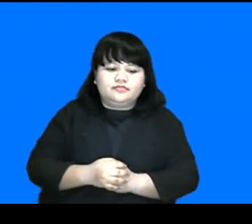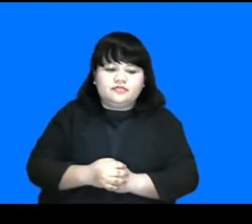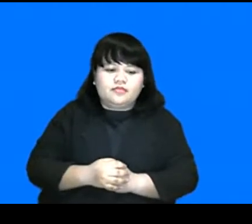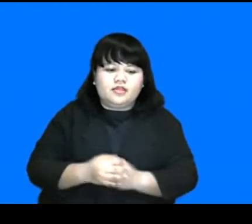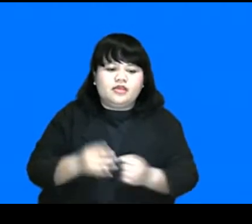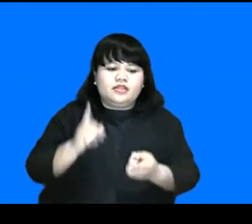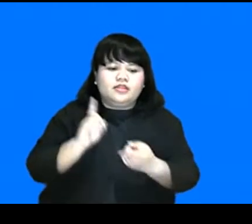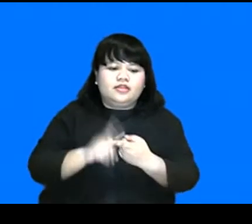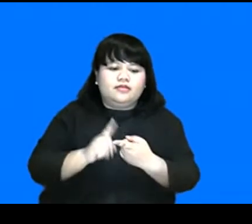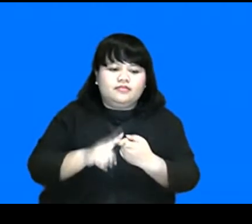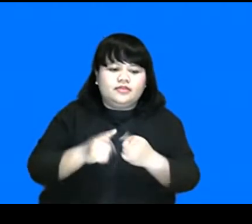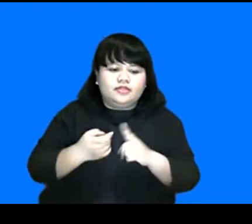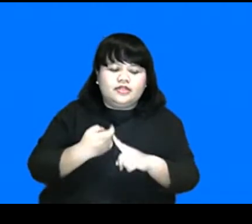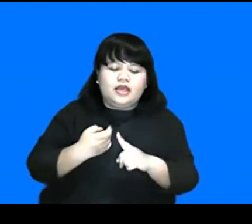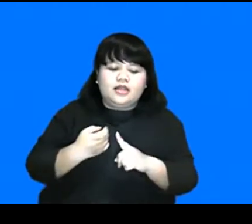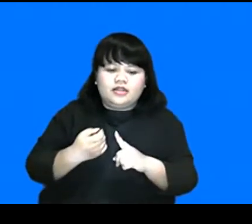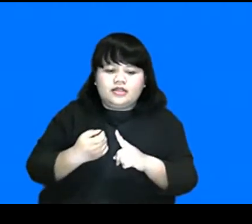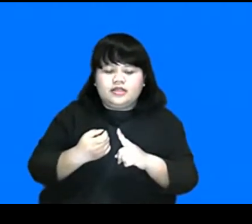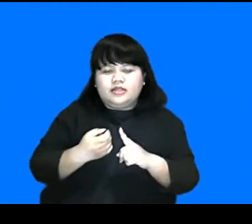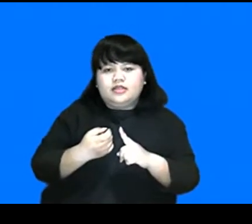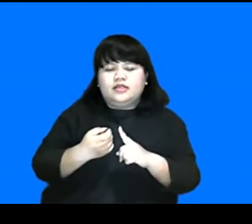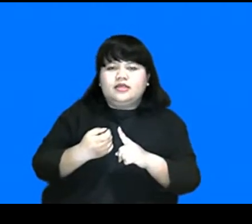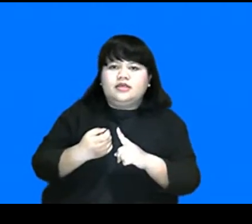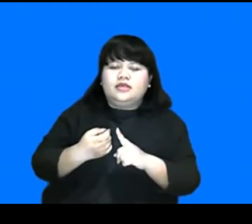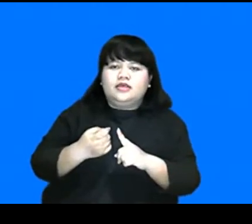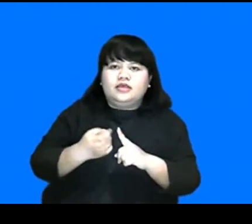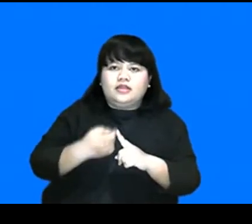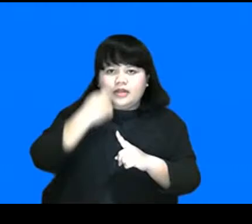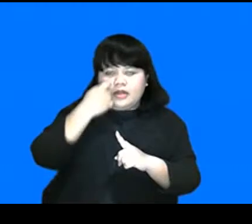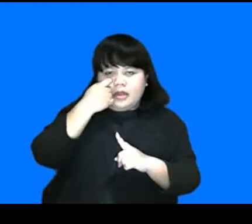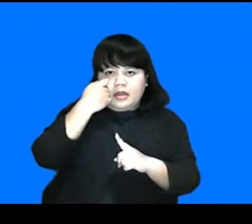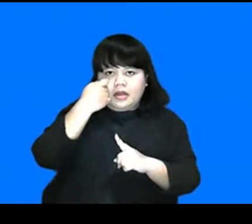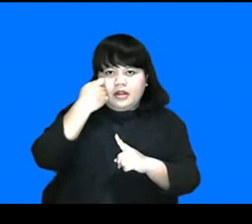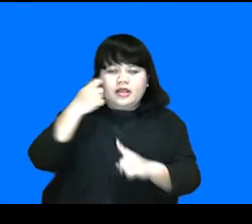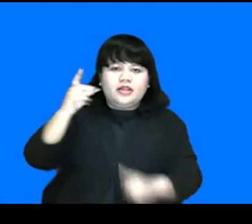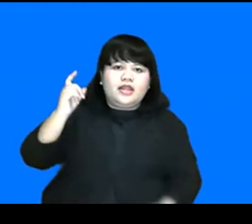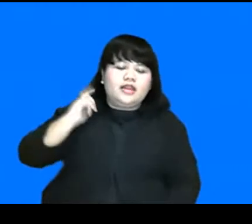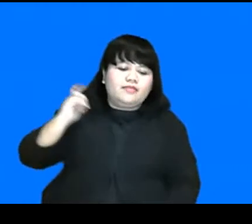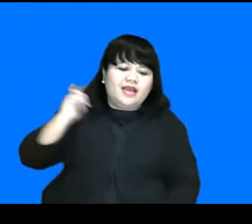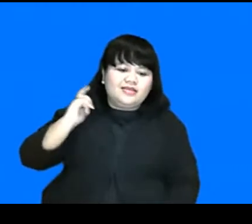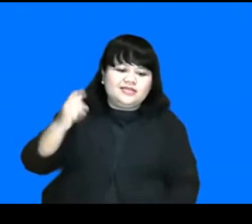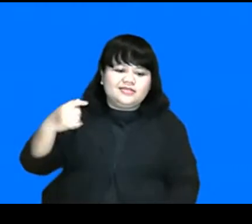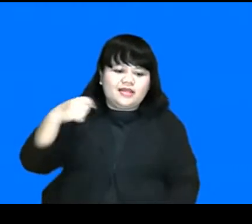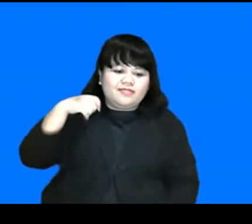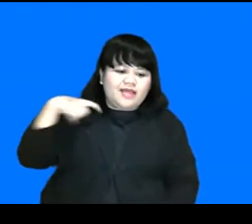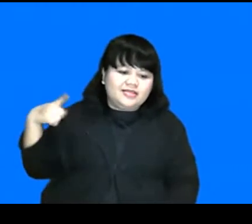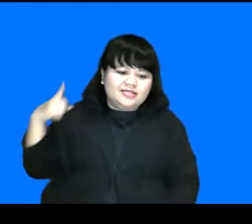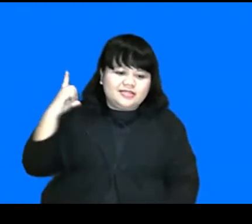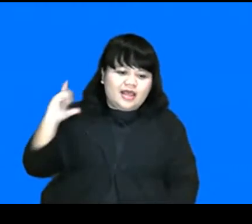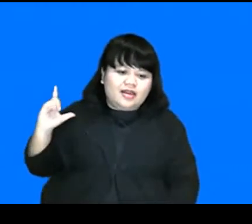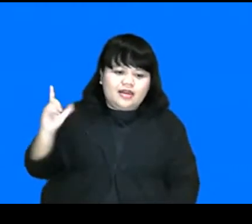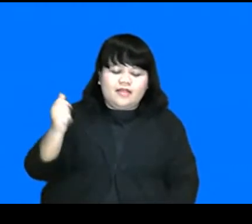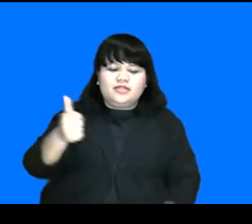share, you know, after hearing from Suhir as well. Thank you. Yes, the